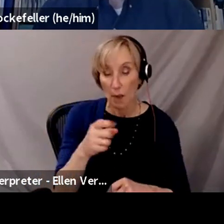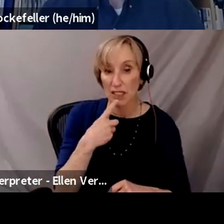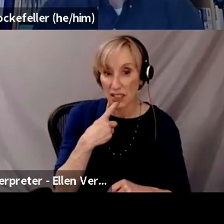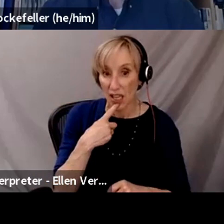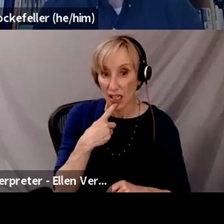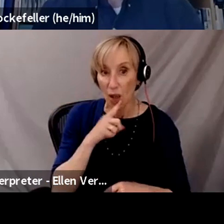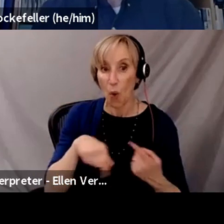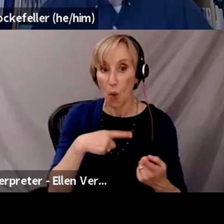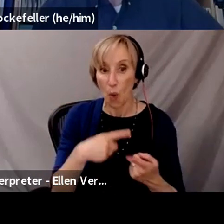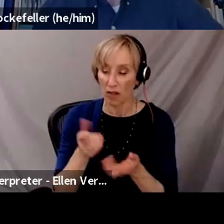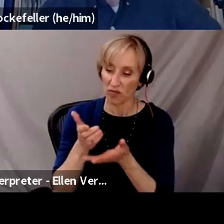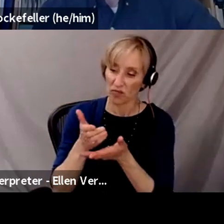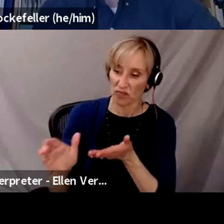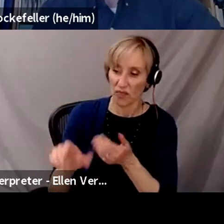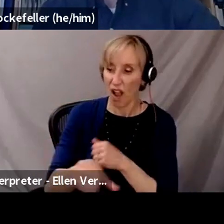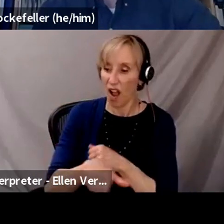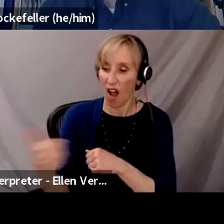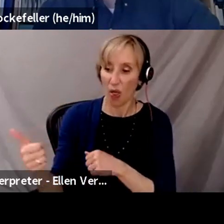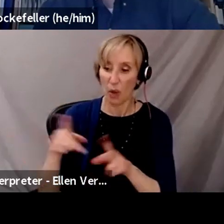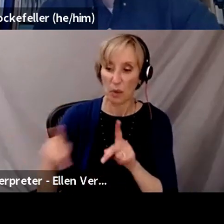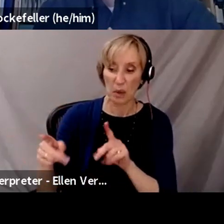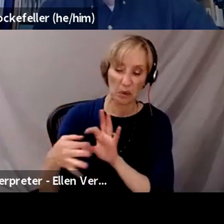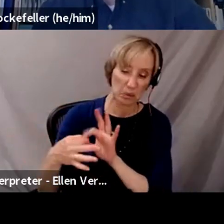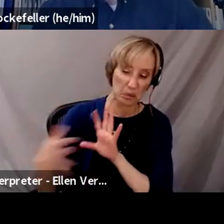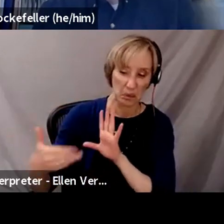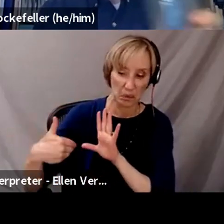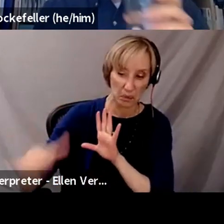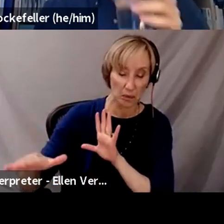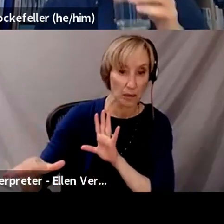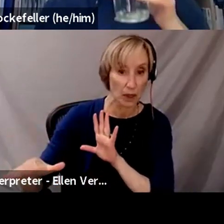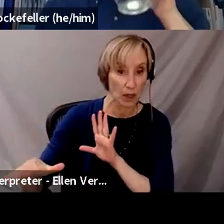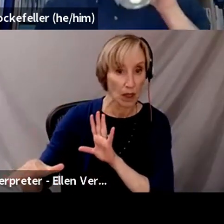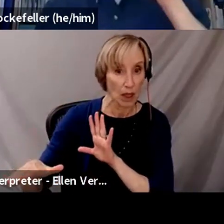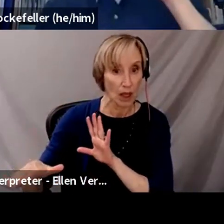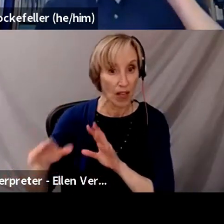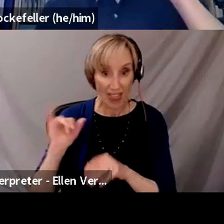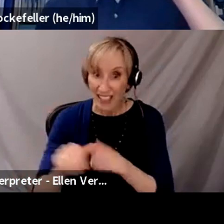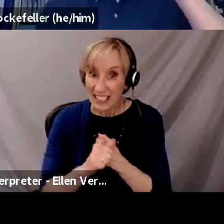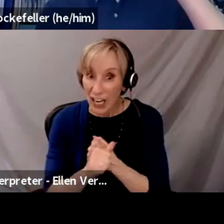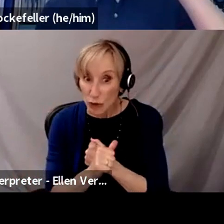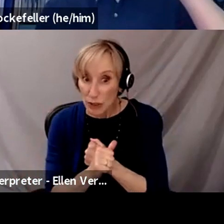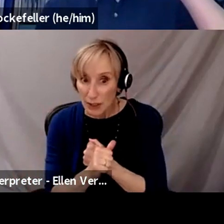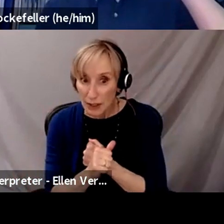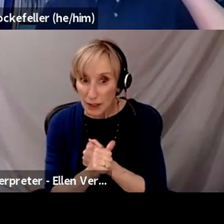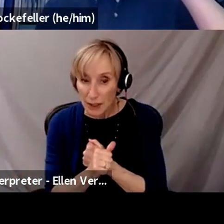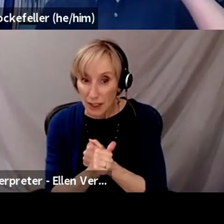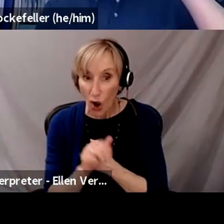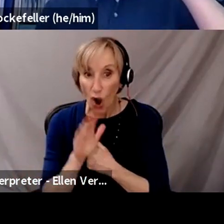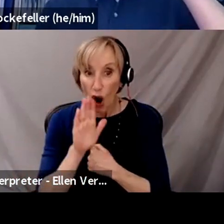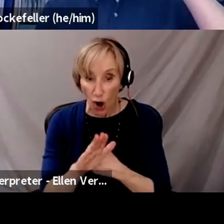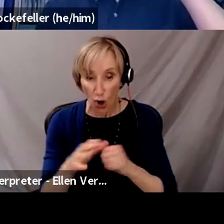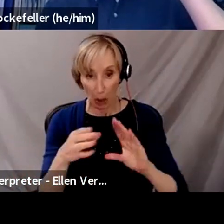people making critiques about, what this author has been doing and what she's been saying, people say, oh, well, that's her opinion. Everybody's allowed to have